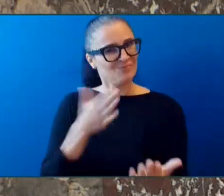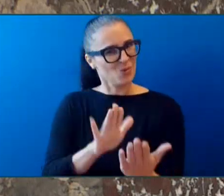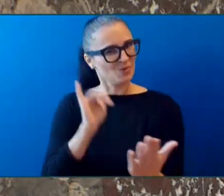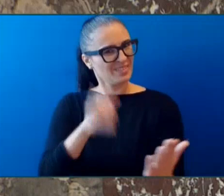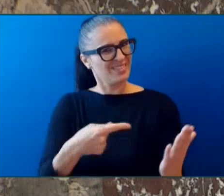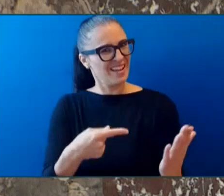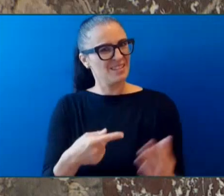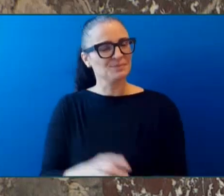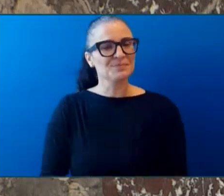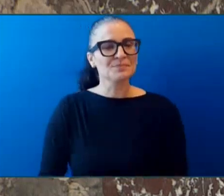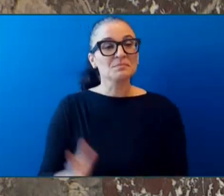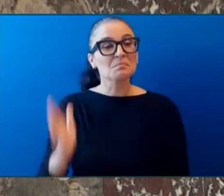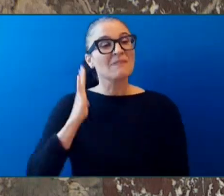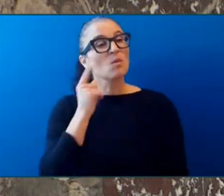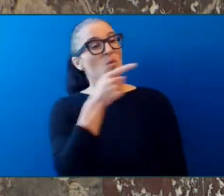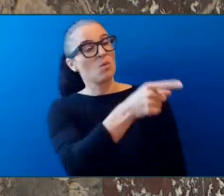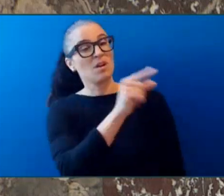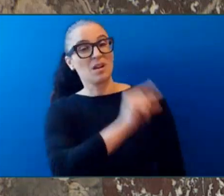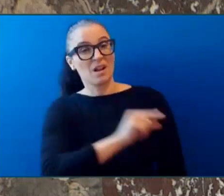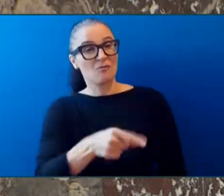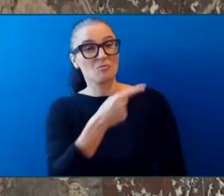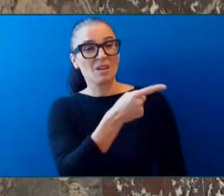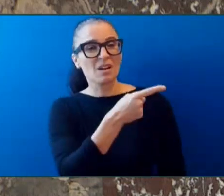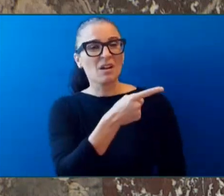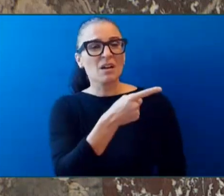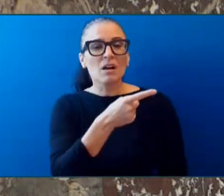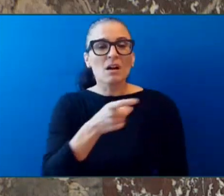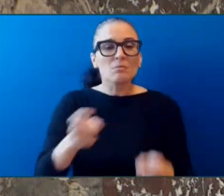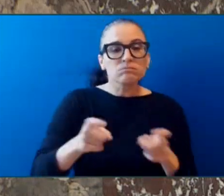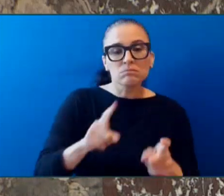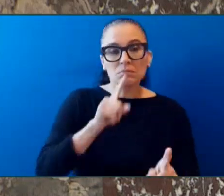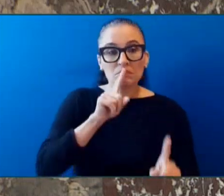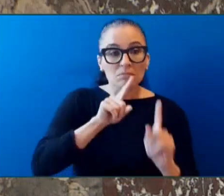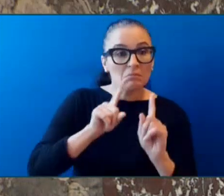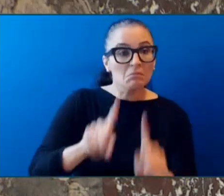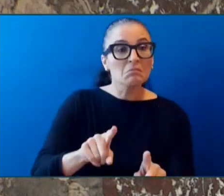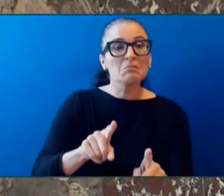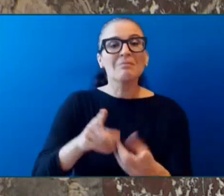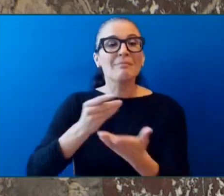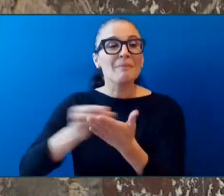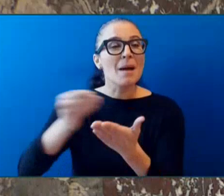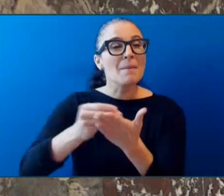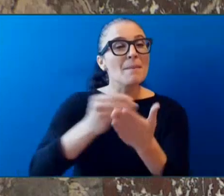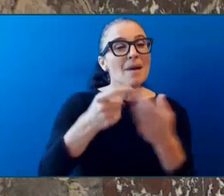producers program to buy hydro we didn't need at times of the year when we didn't need it,